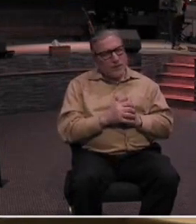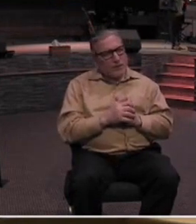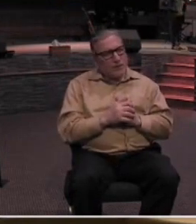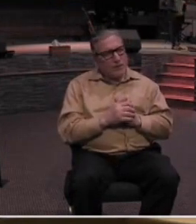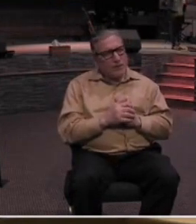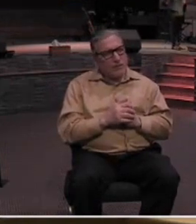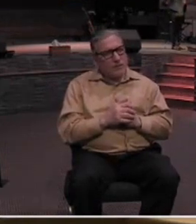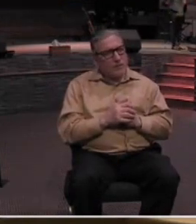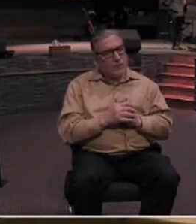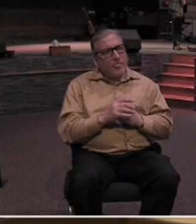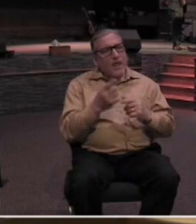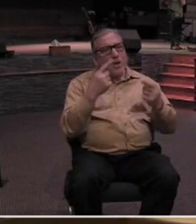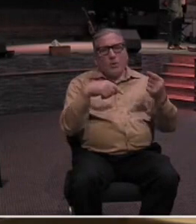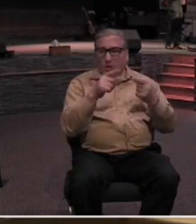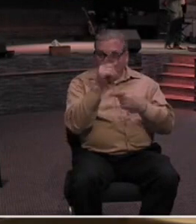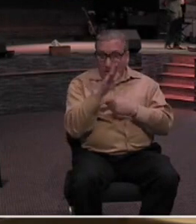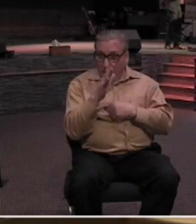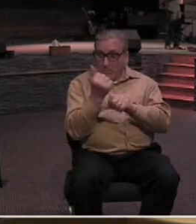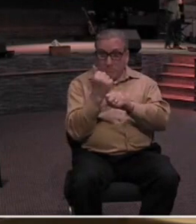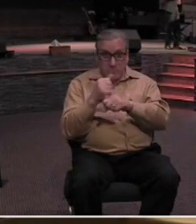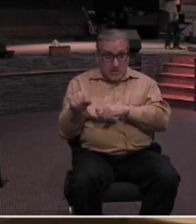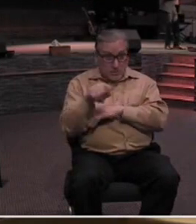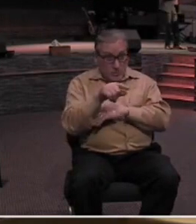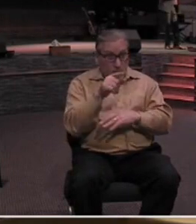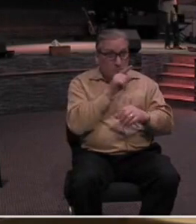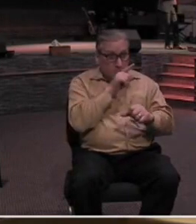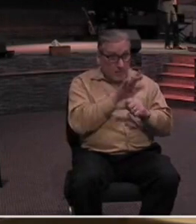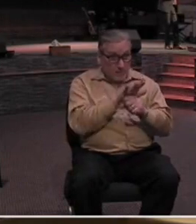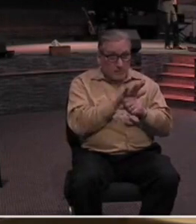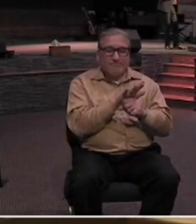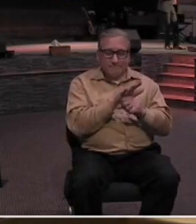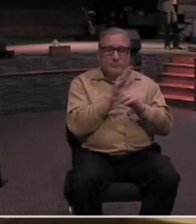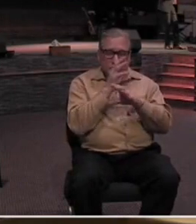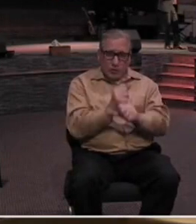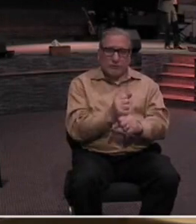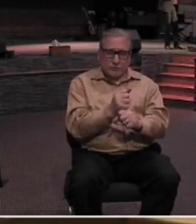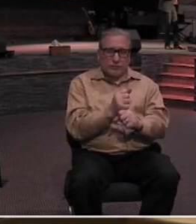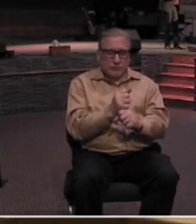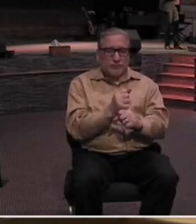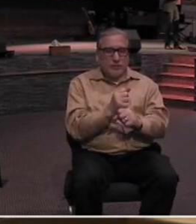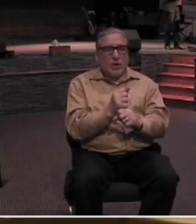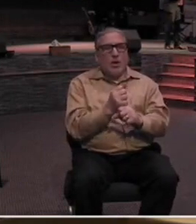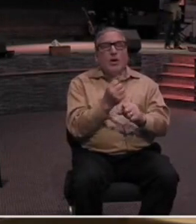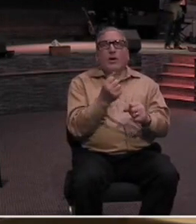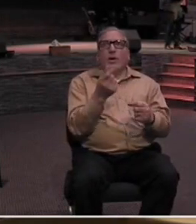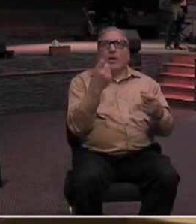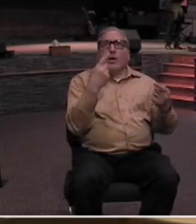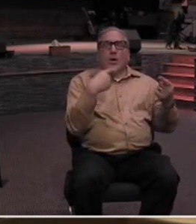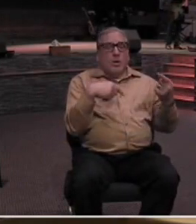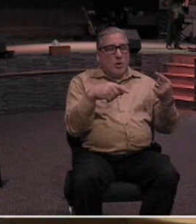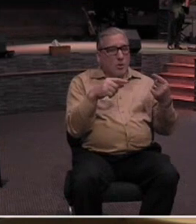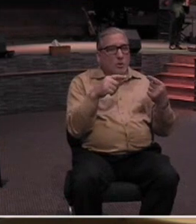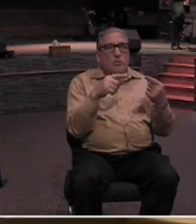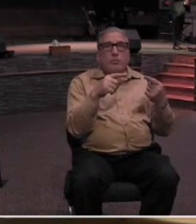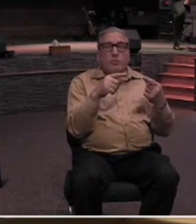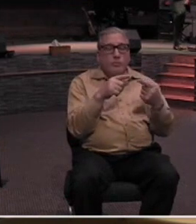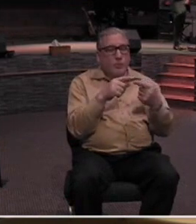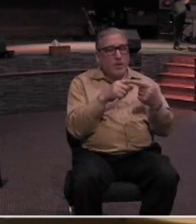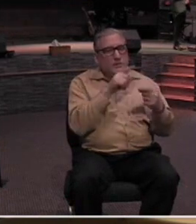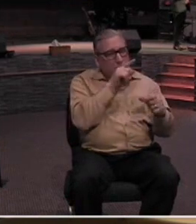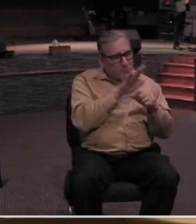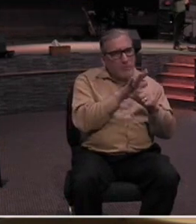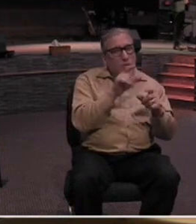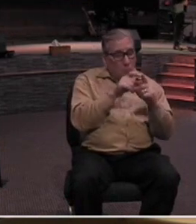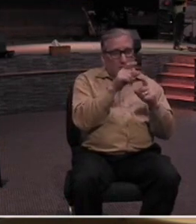in this house that when God makes you a promise, you can trust him. Amen. One scholar said a promise is a word from God